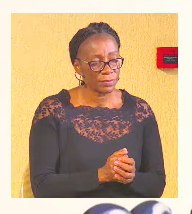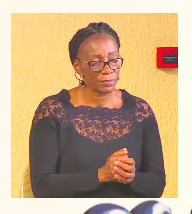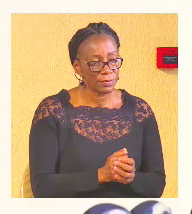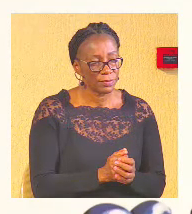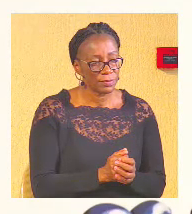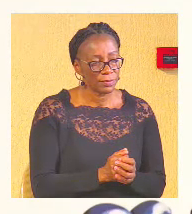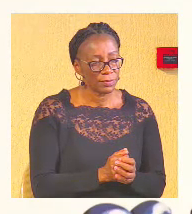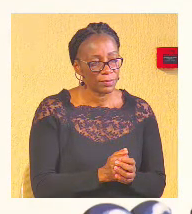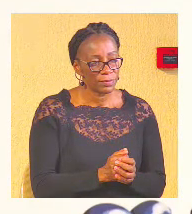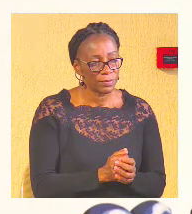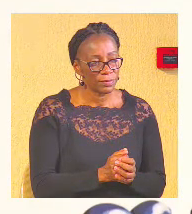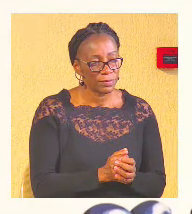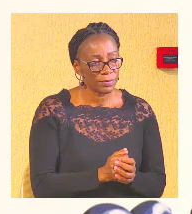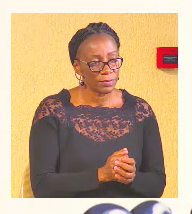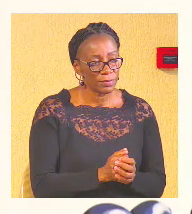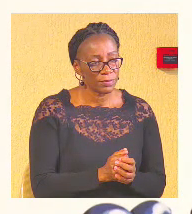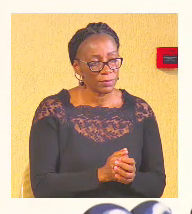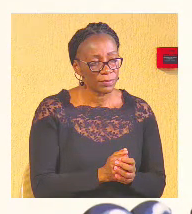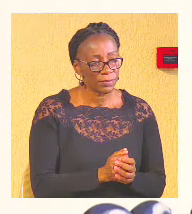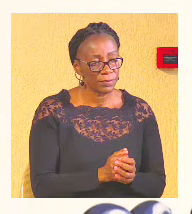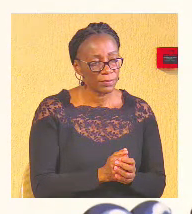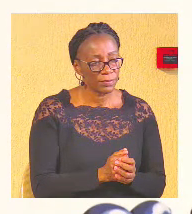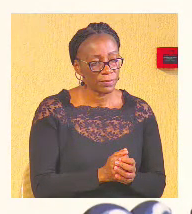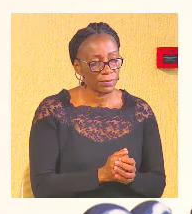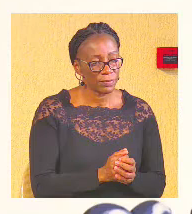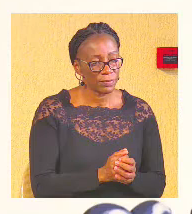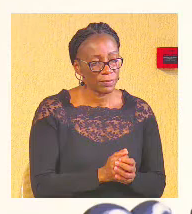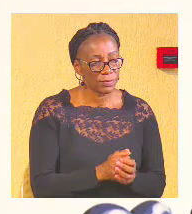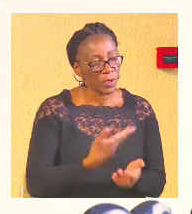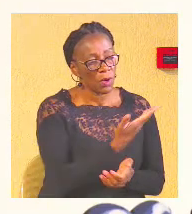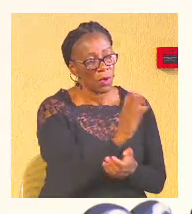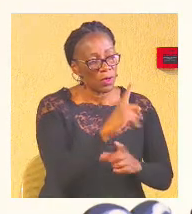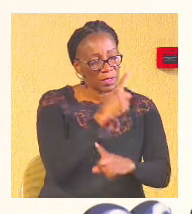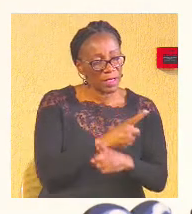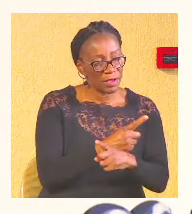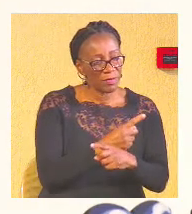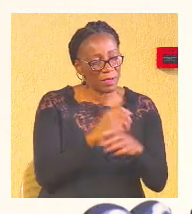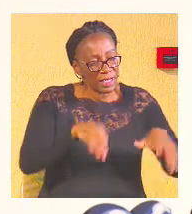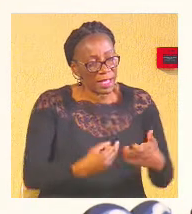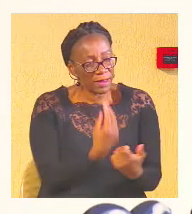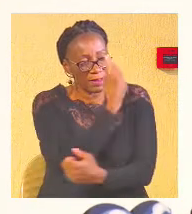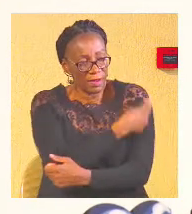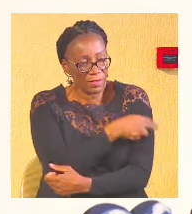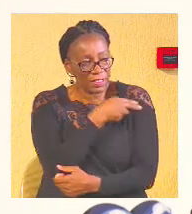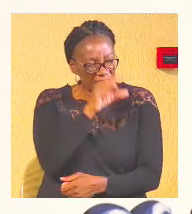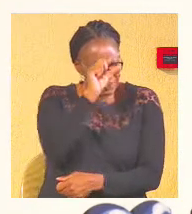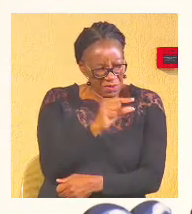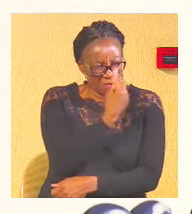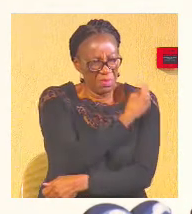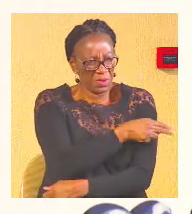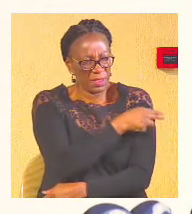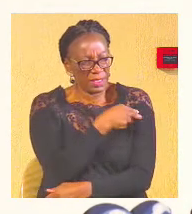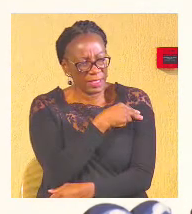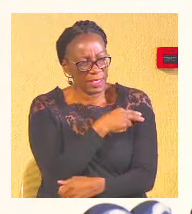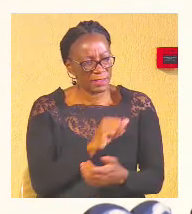up on this, to say that I want to believe that all our public health facilities, including clinics, It's perhaps the